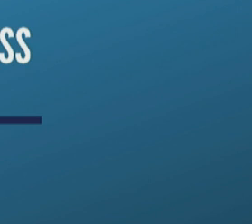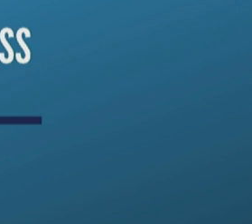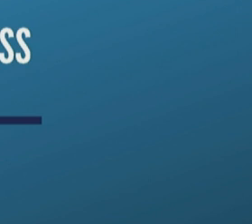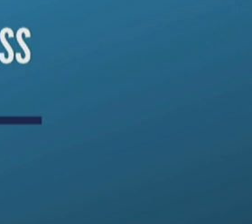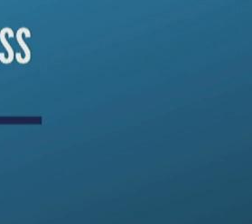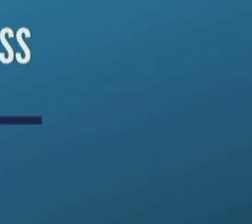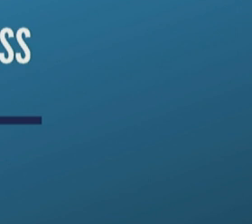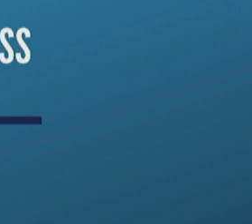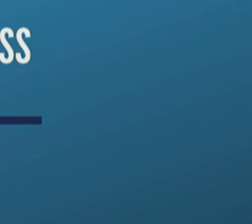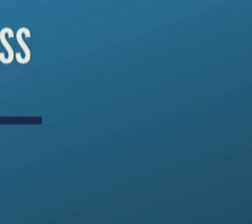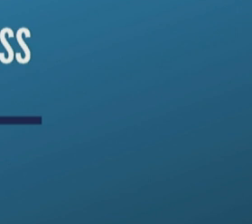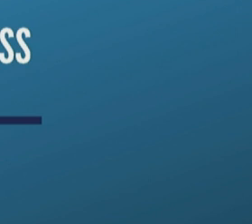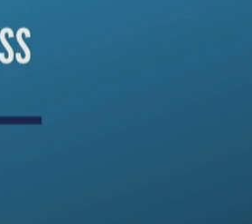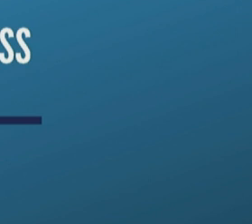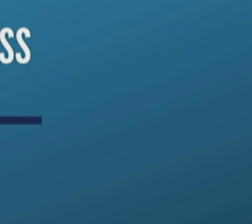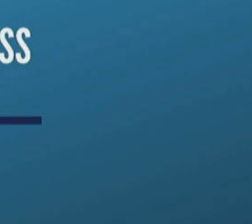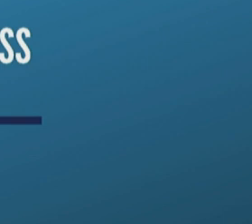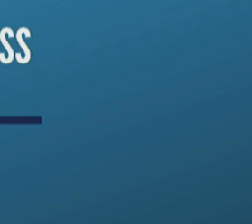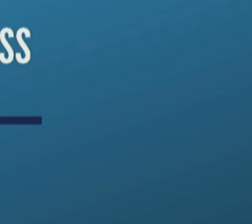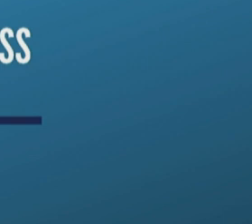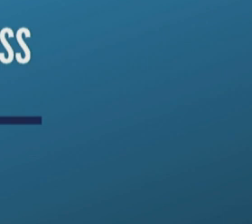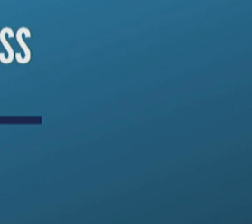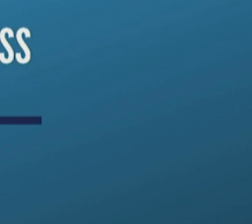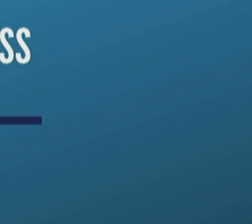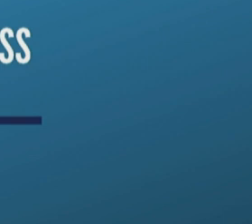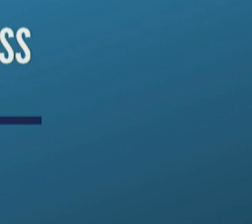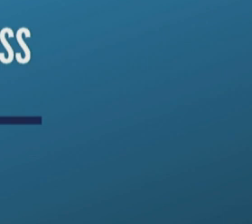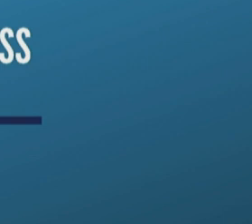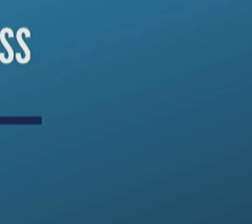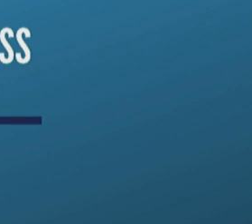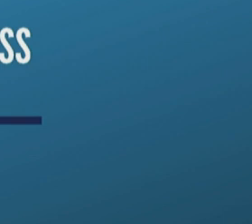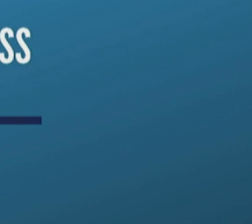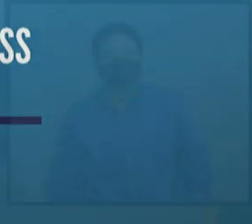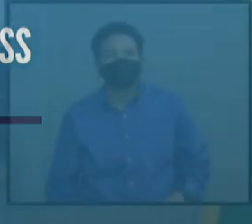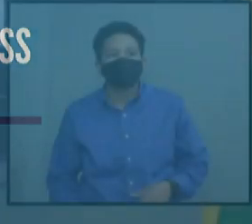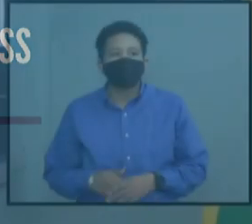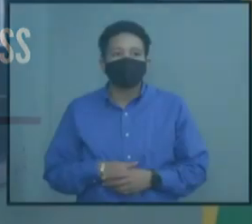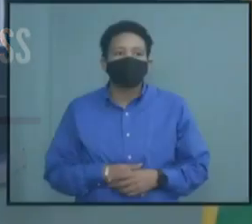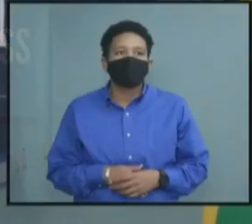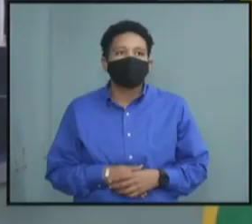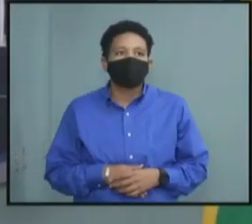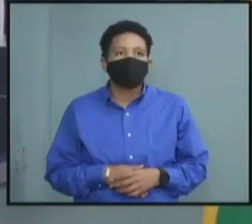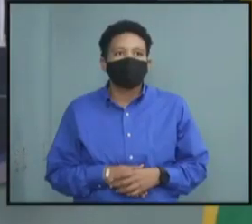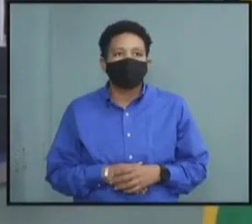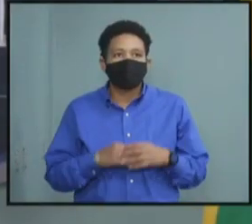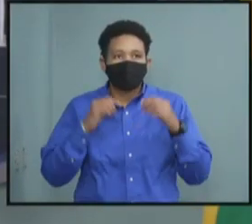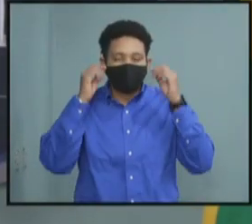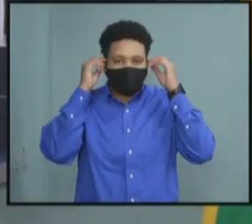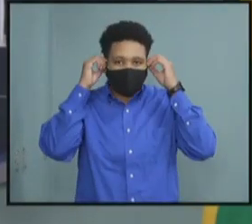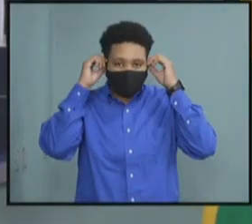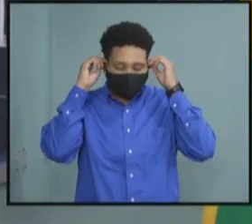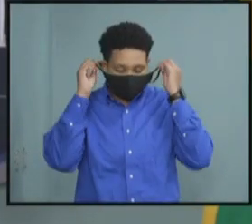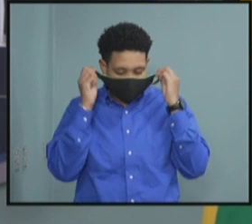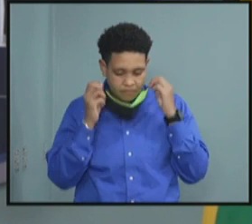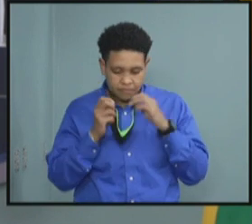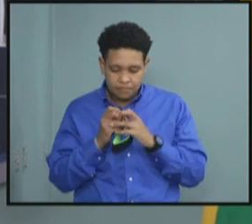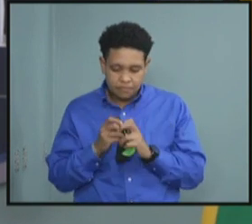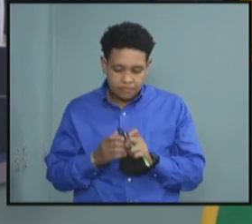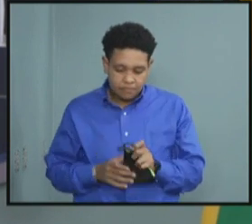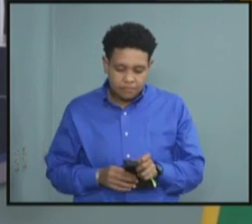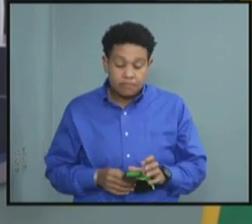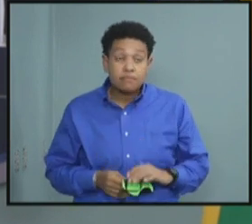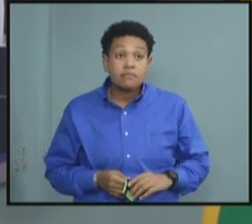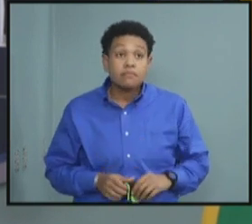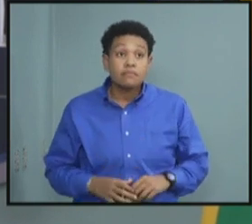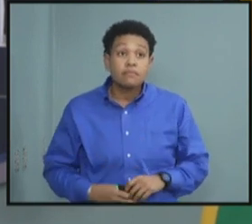his commitment to update the nation, is now here, and he is ready to give the formal briefing. With the Prime Minister